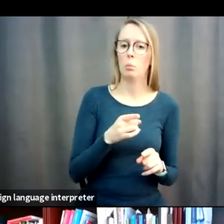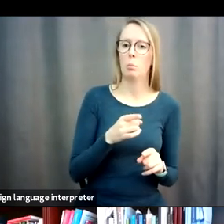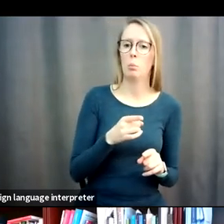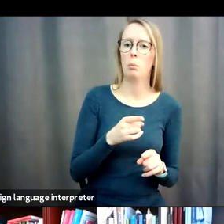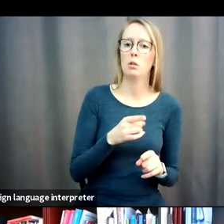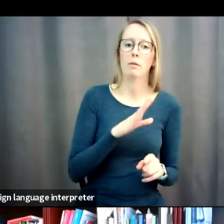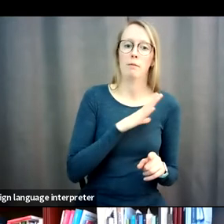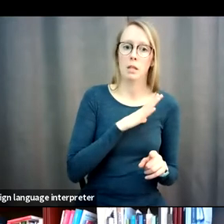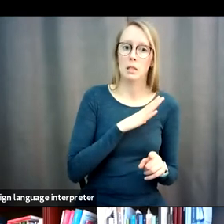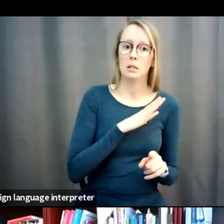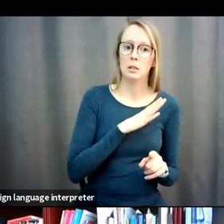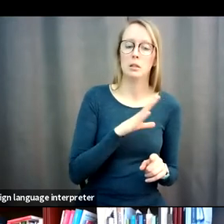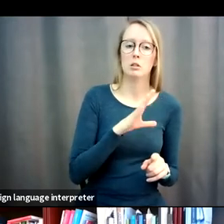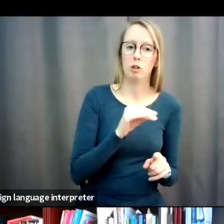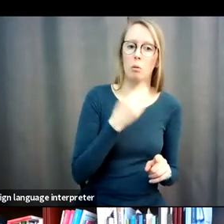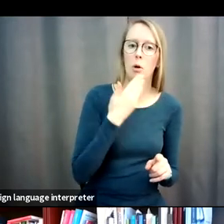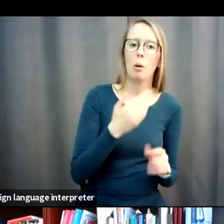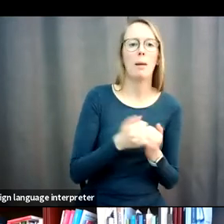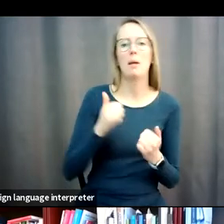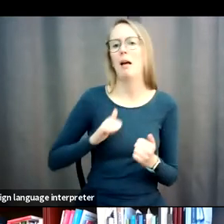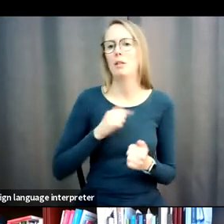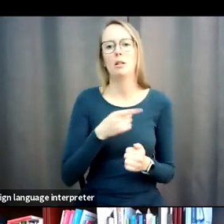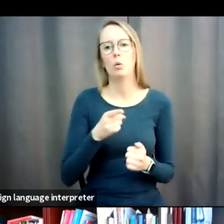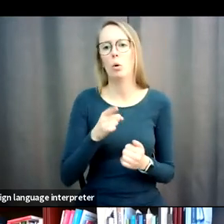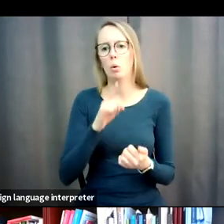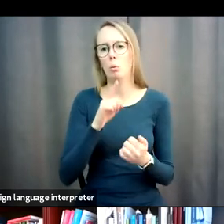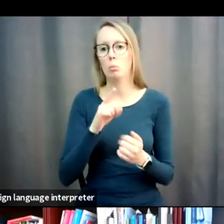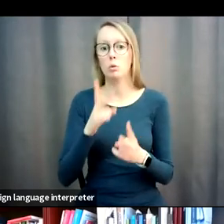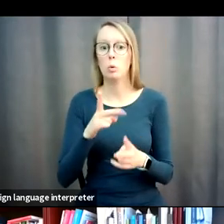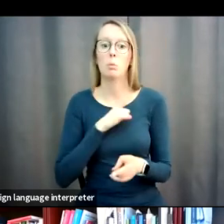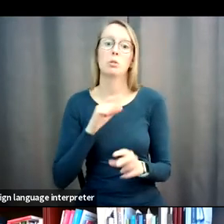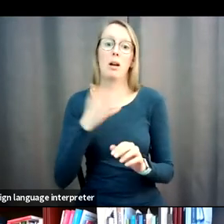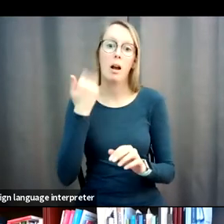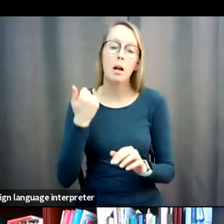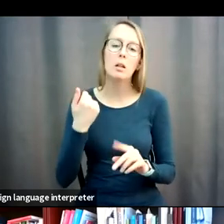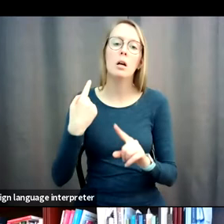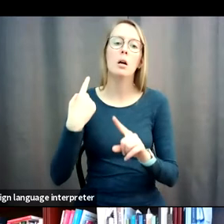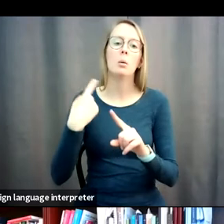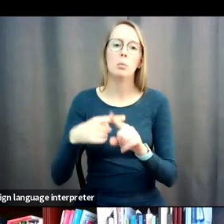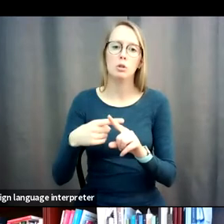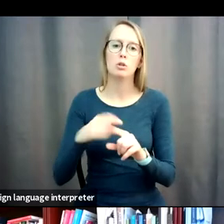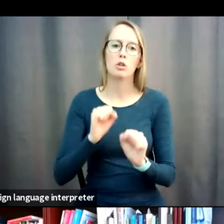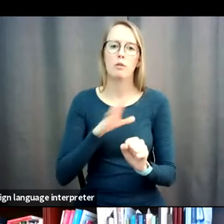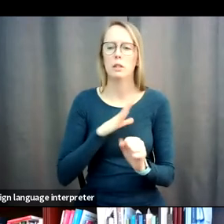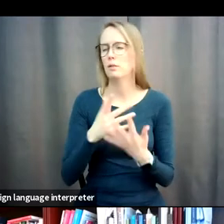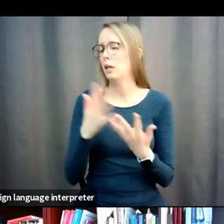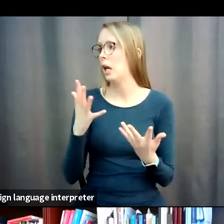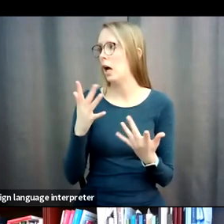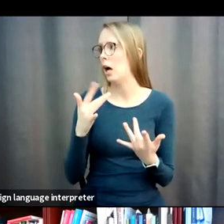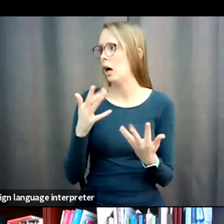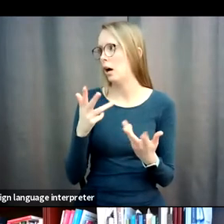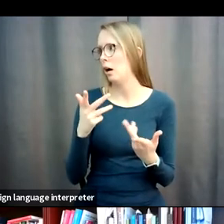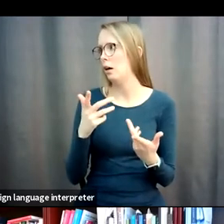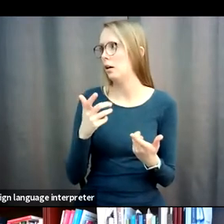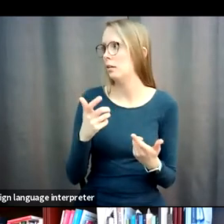may already be there, but they are not used to the extent that they should be, and there should also be additional safeguards.